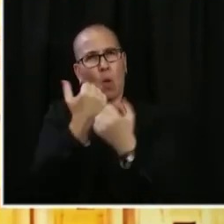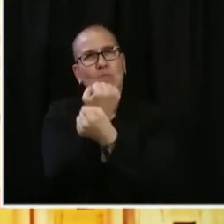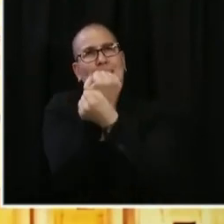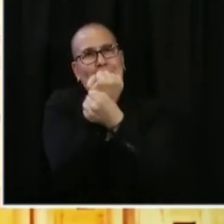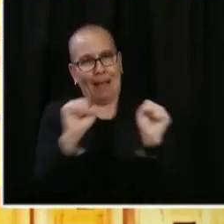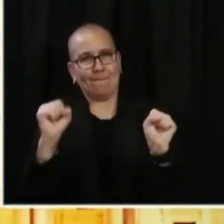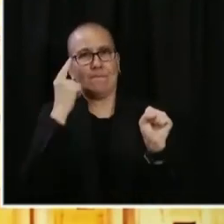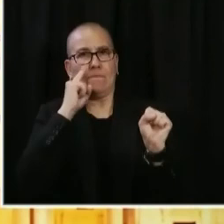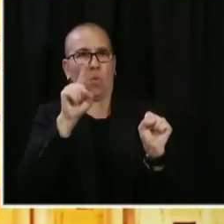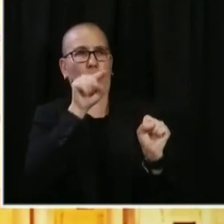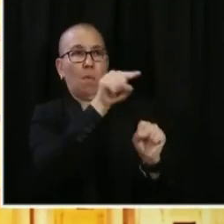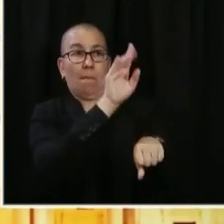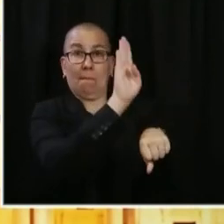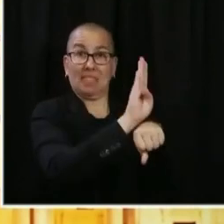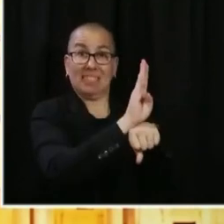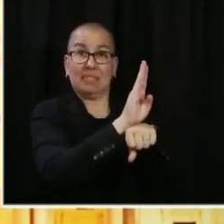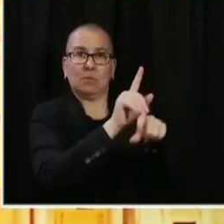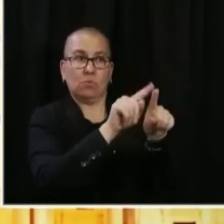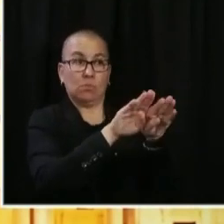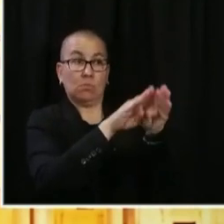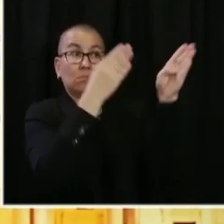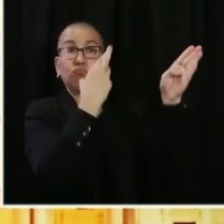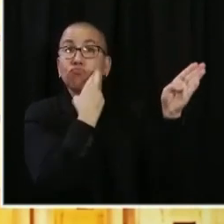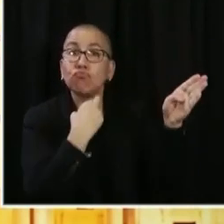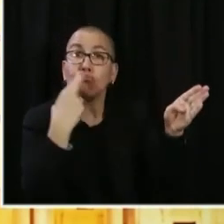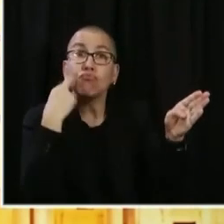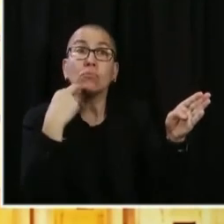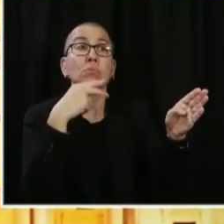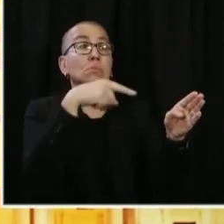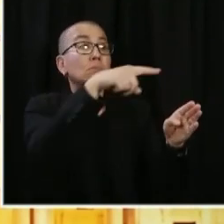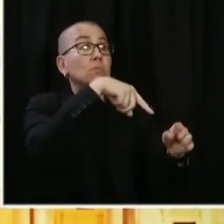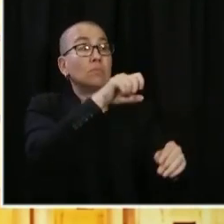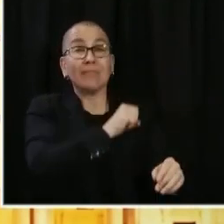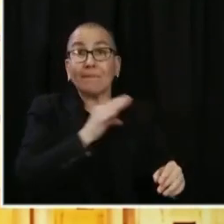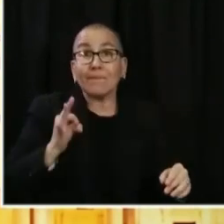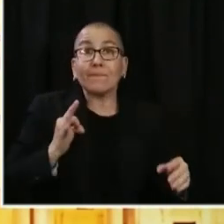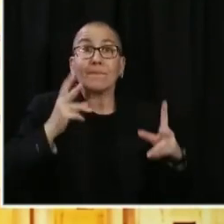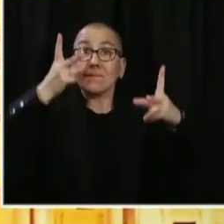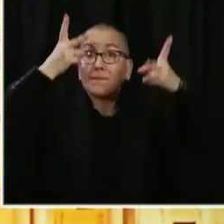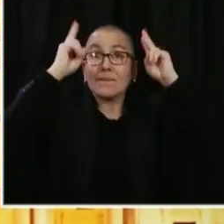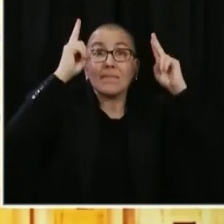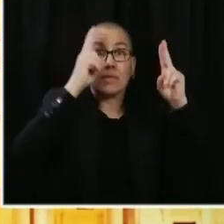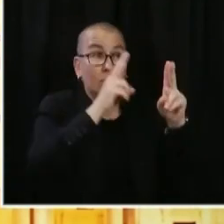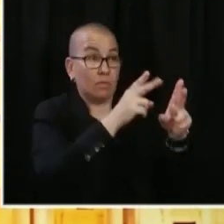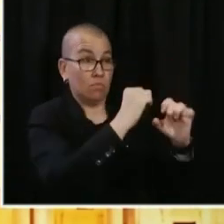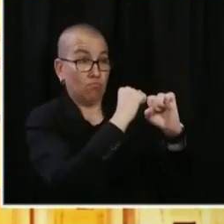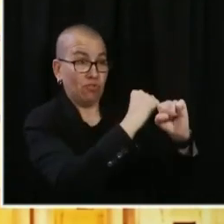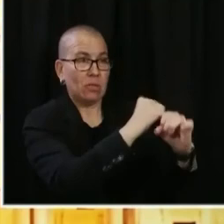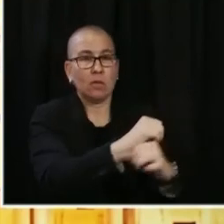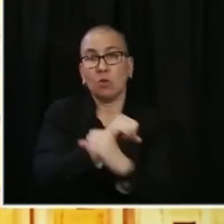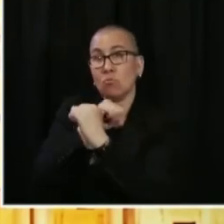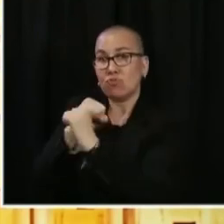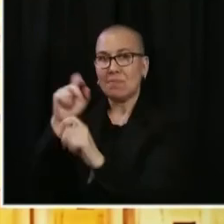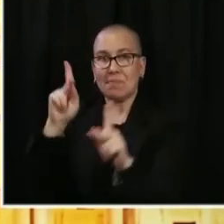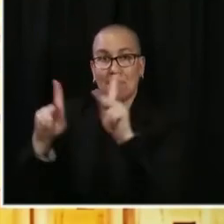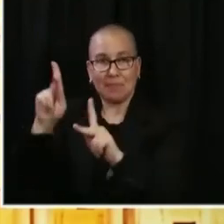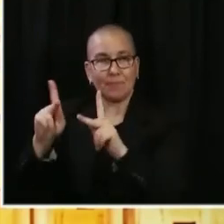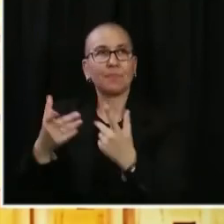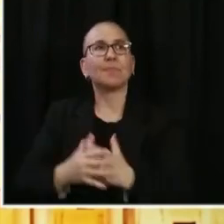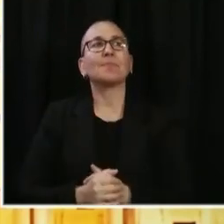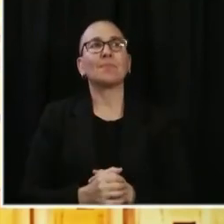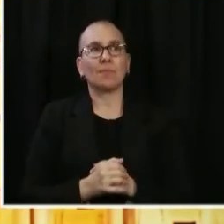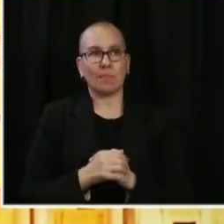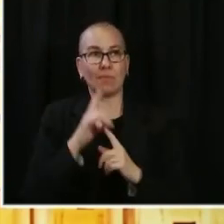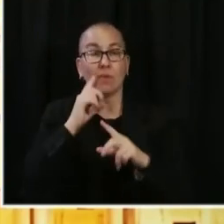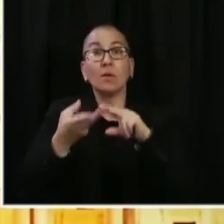bars, restaurants, barbershops, and salons beginning on June 1st. This will coincide with a significant increase in testing, tracing,